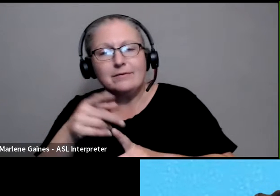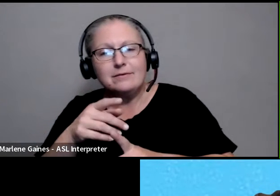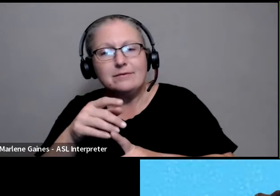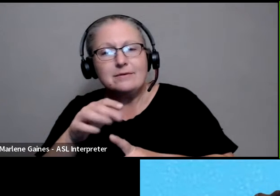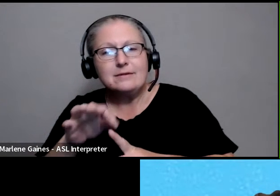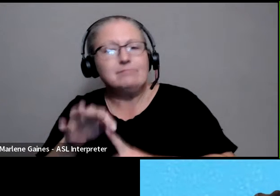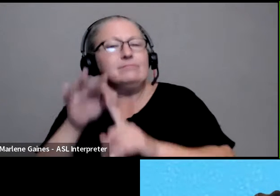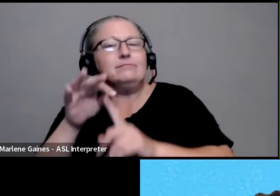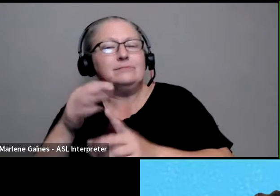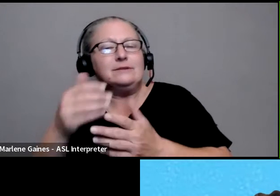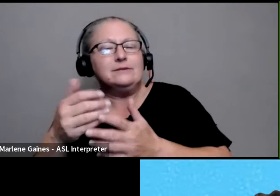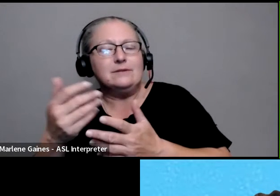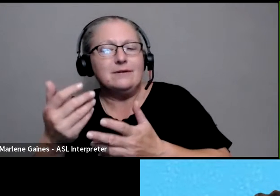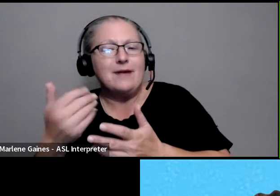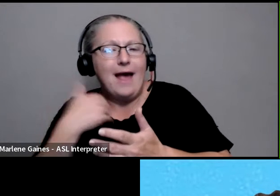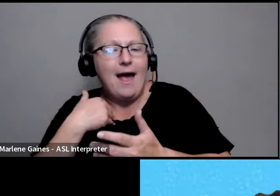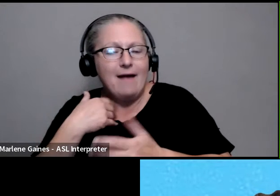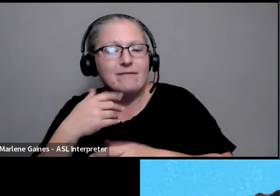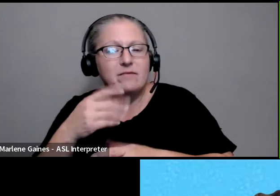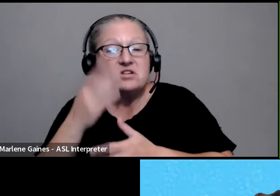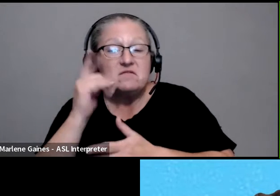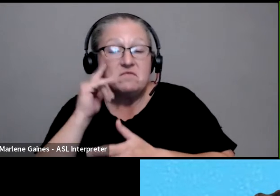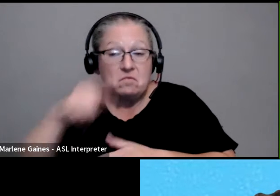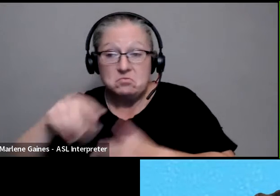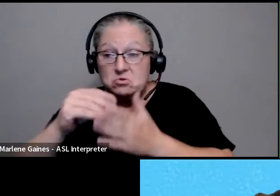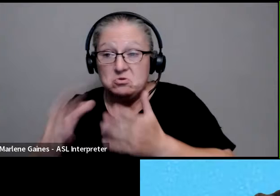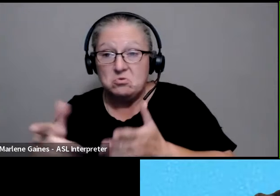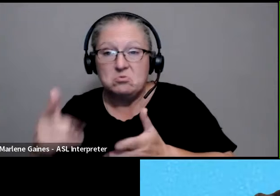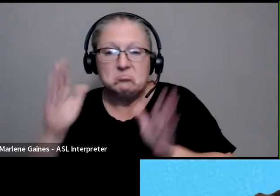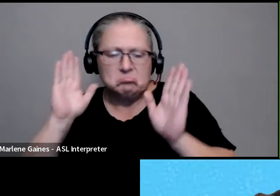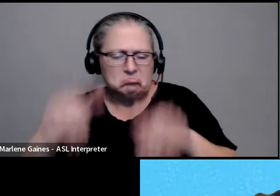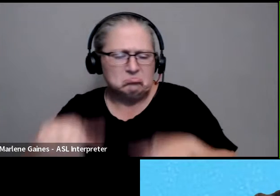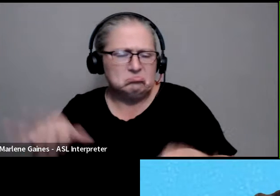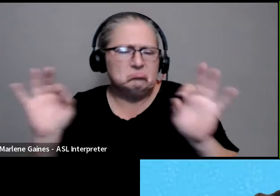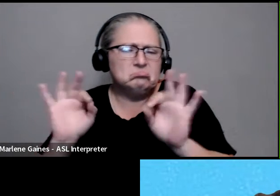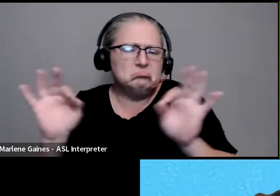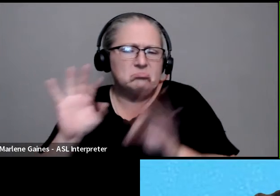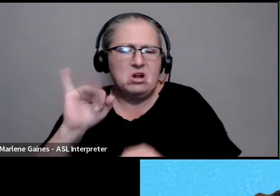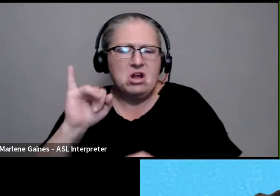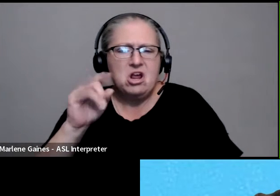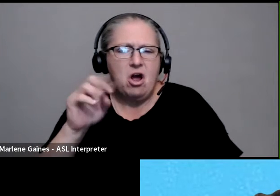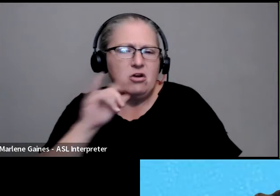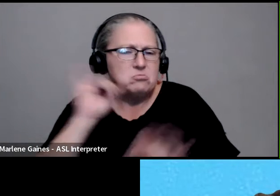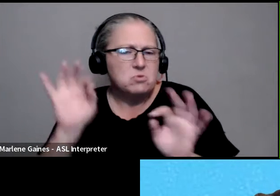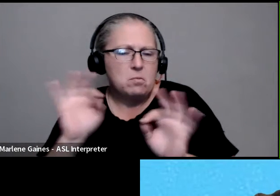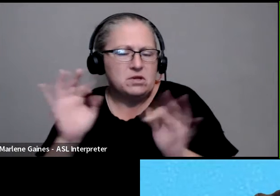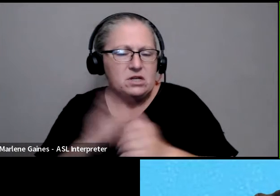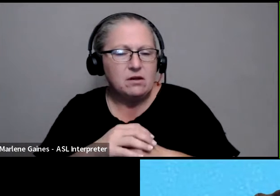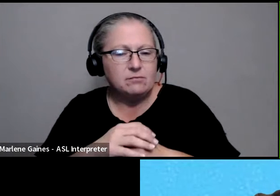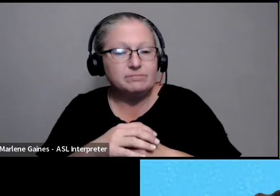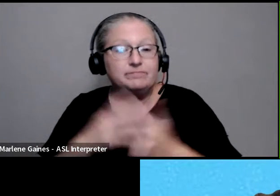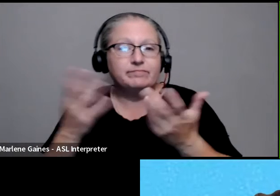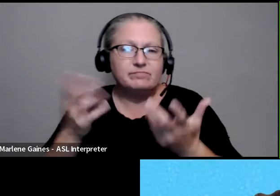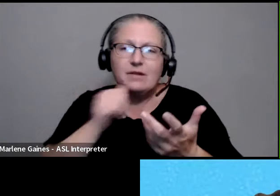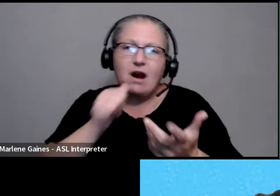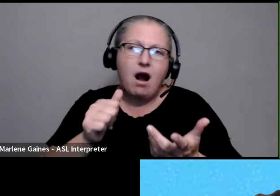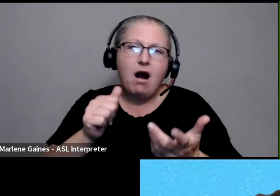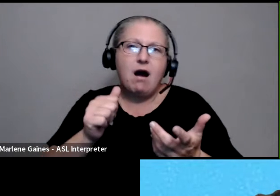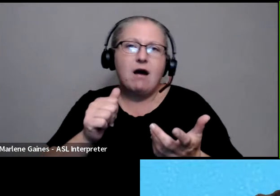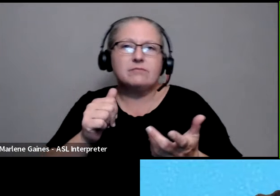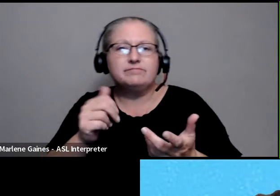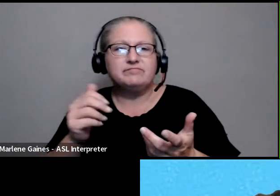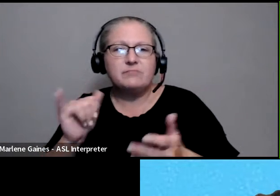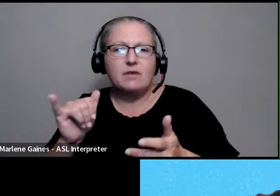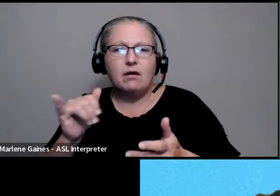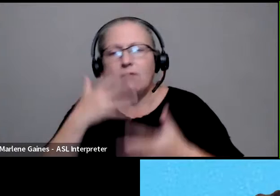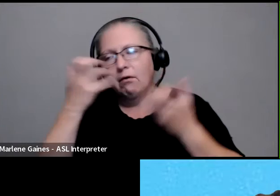think, for those students, it was like, okay, yonder, no big deal. So there weren't as many of like,